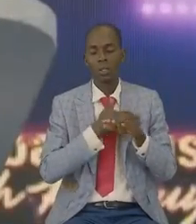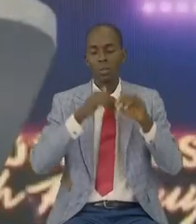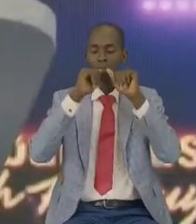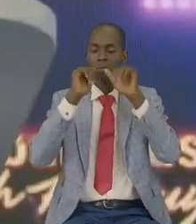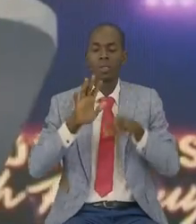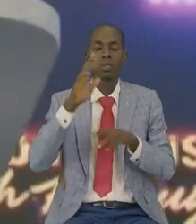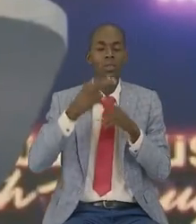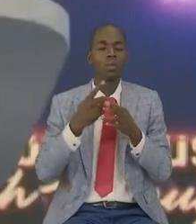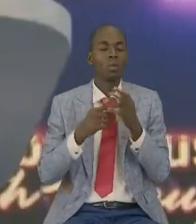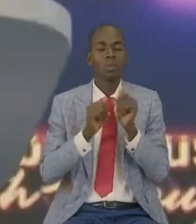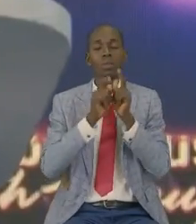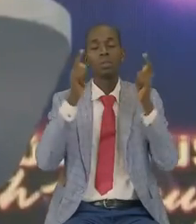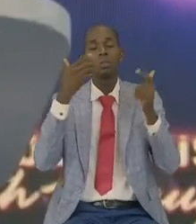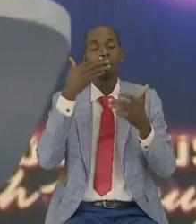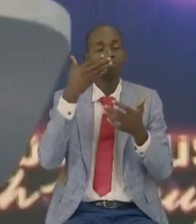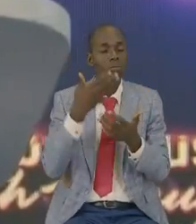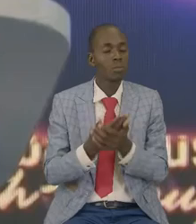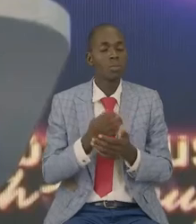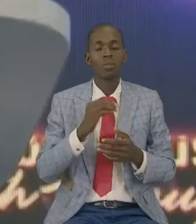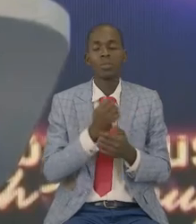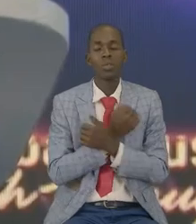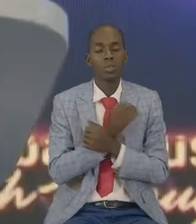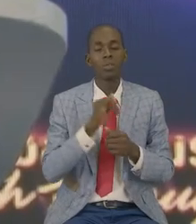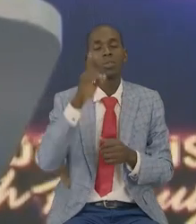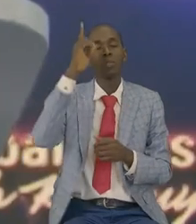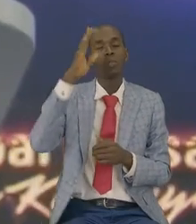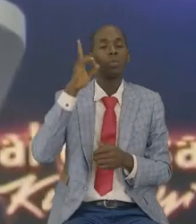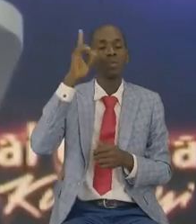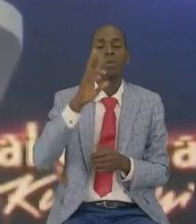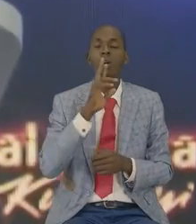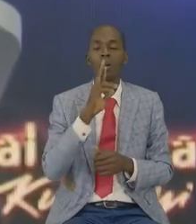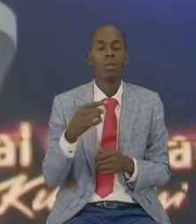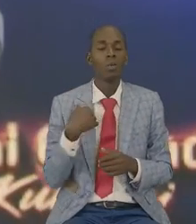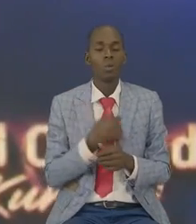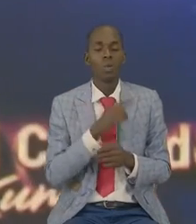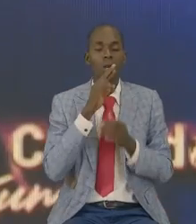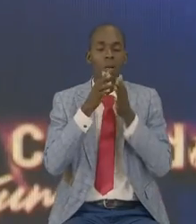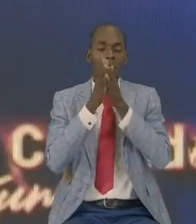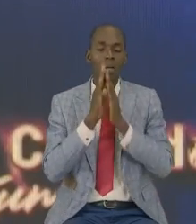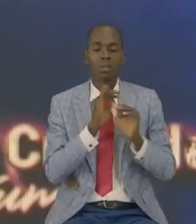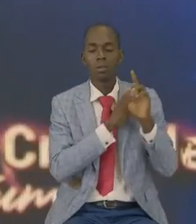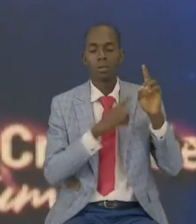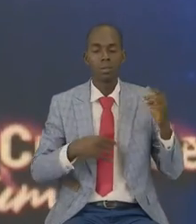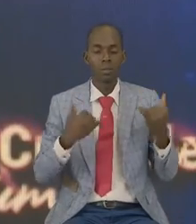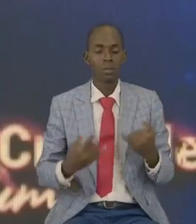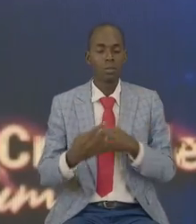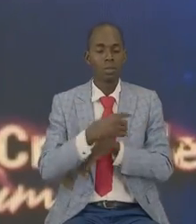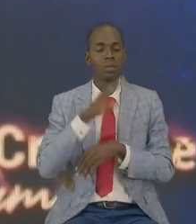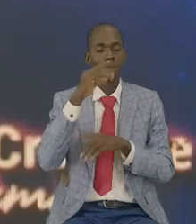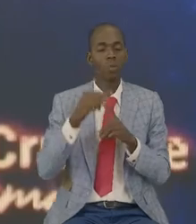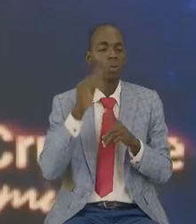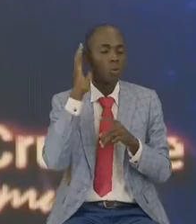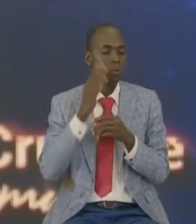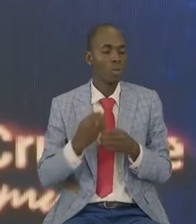great God, a good God, a gracious God you are. We're asking, Lord, that today your word will impact